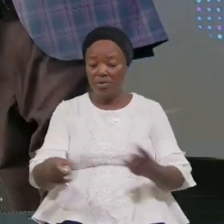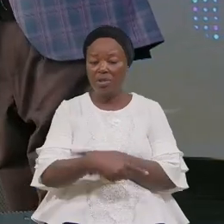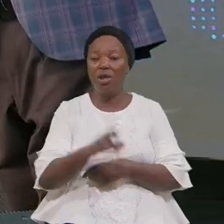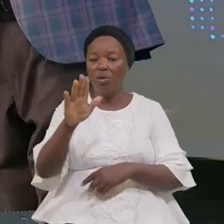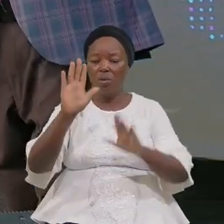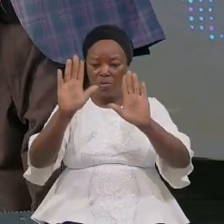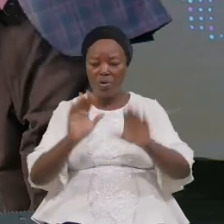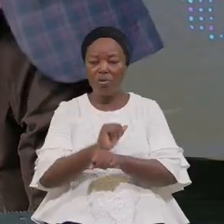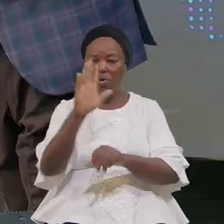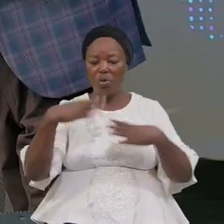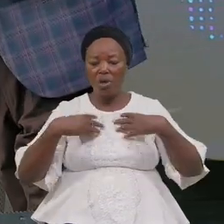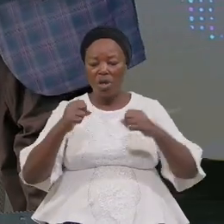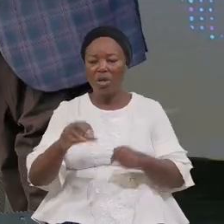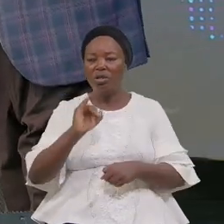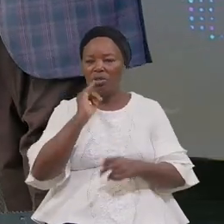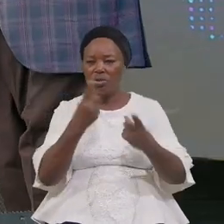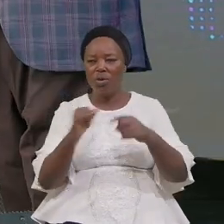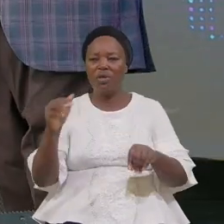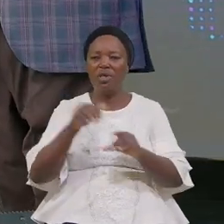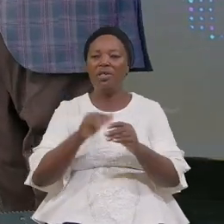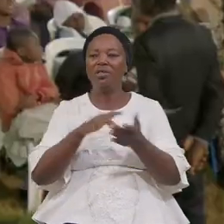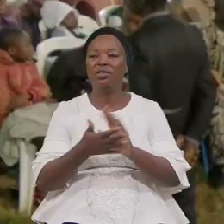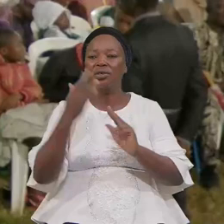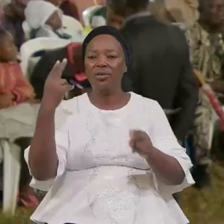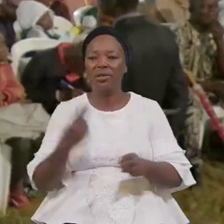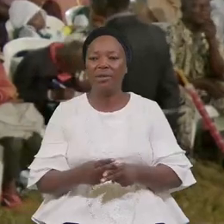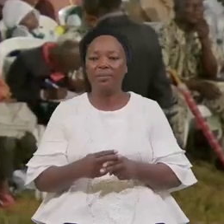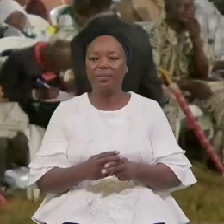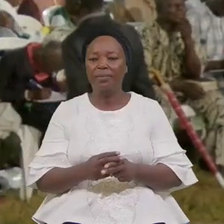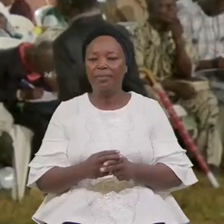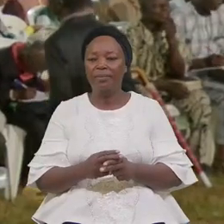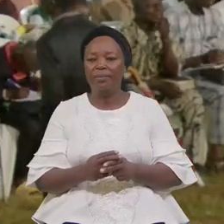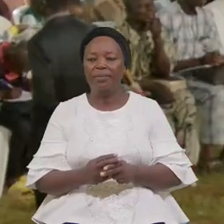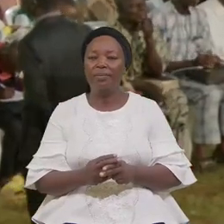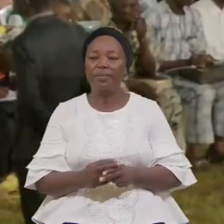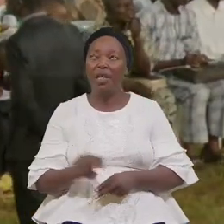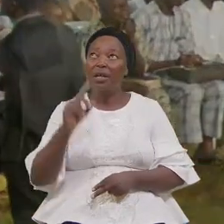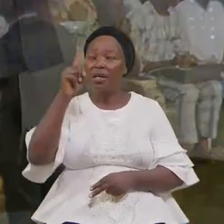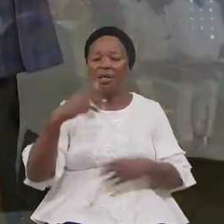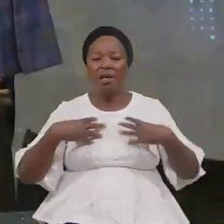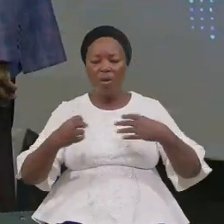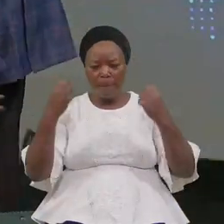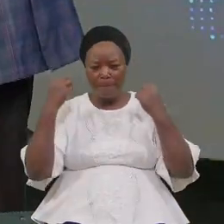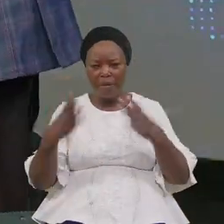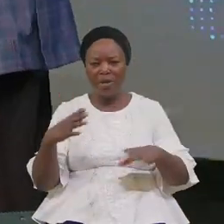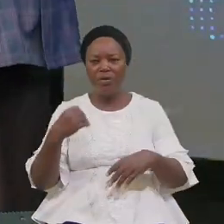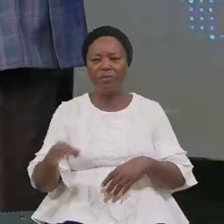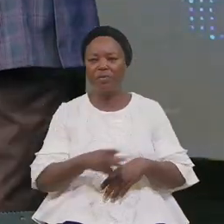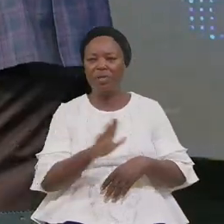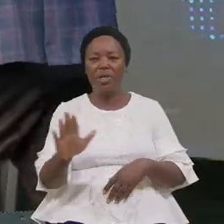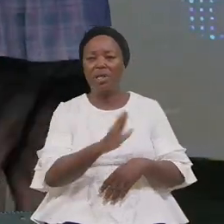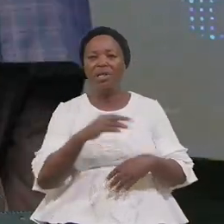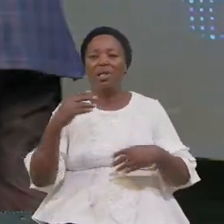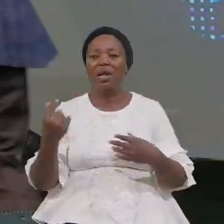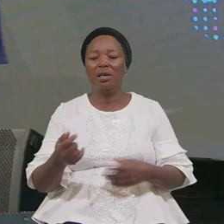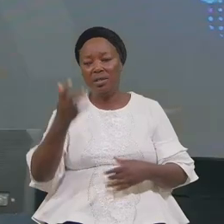your cure is coming in Jesus' name. He cured many of their infirmities and their